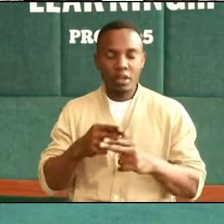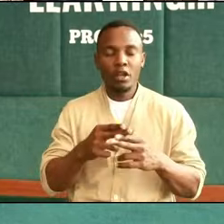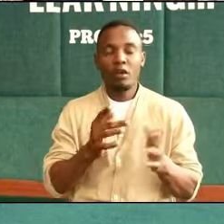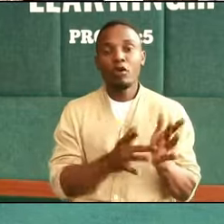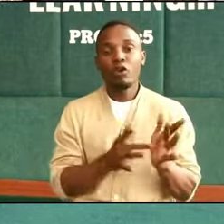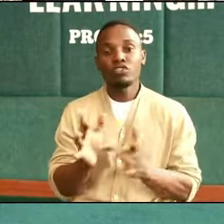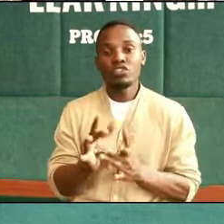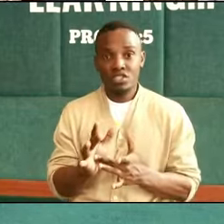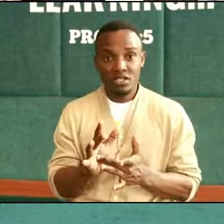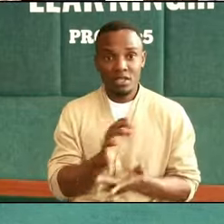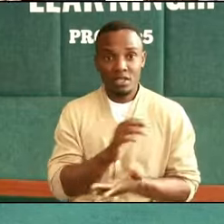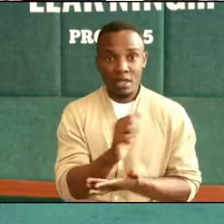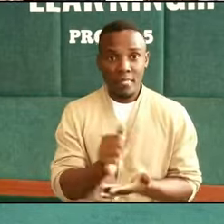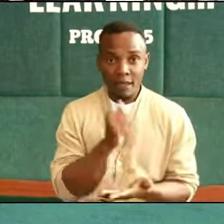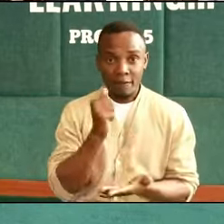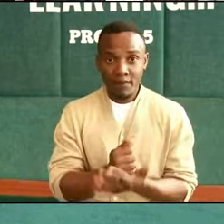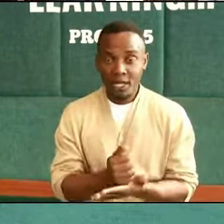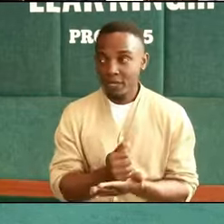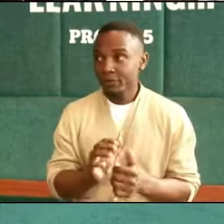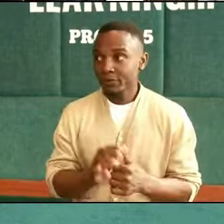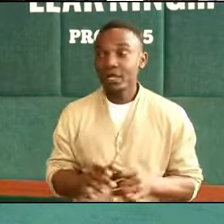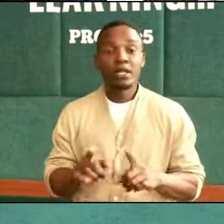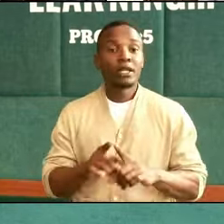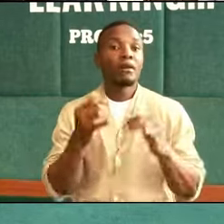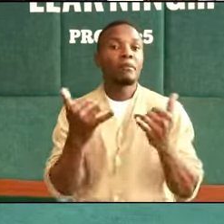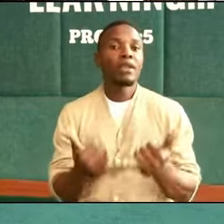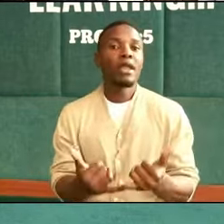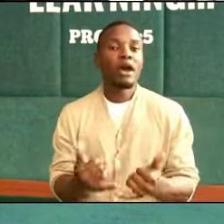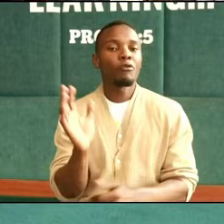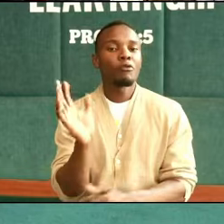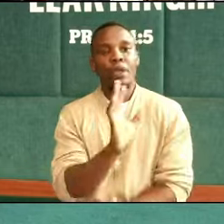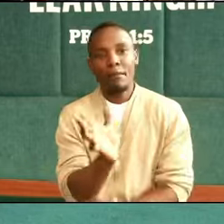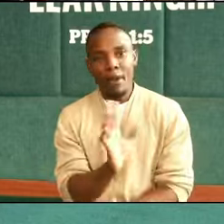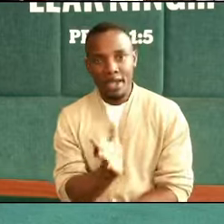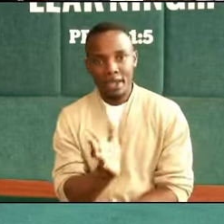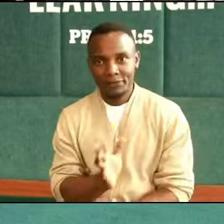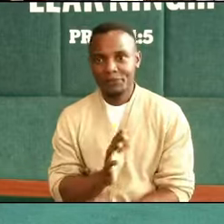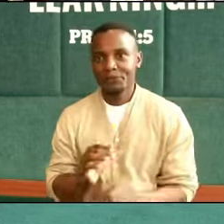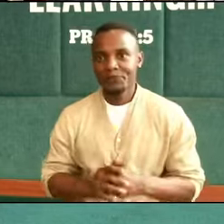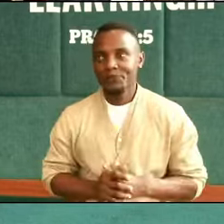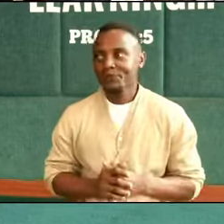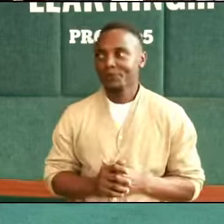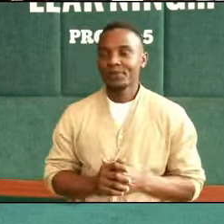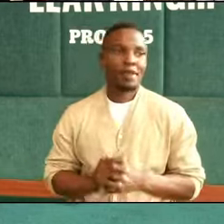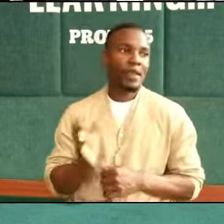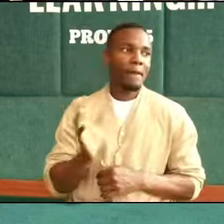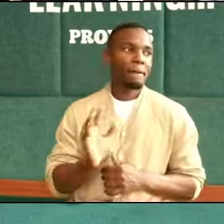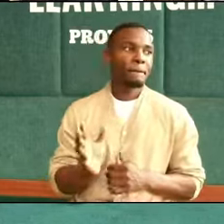Amen. Thank you. And for now we say goodbye.